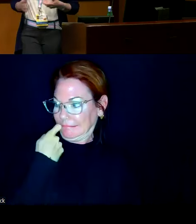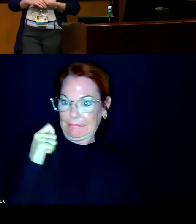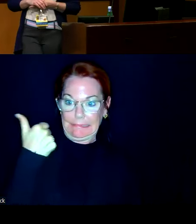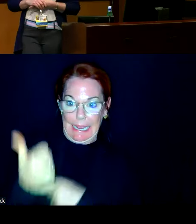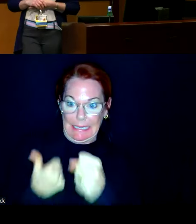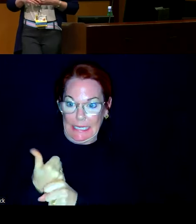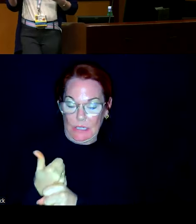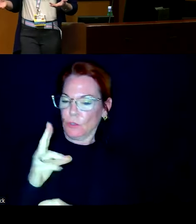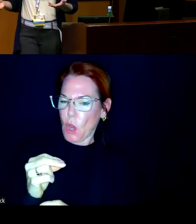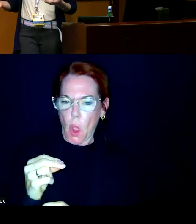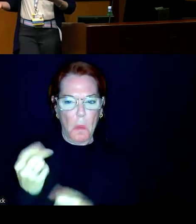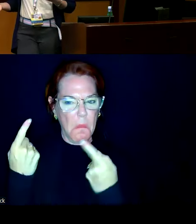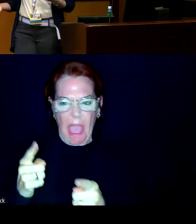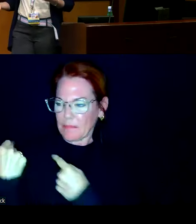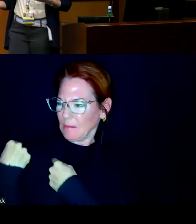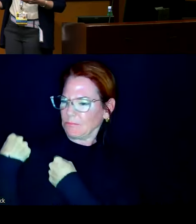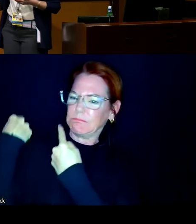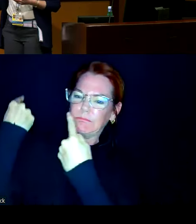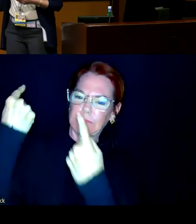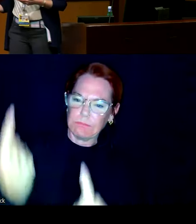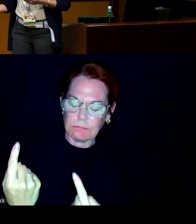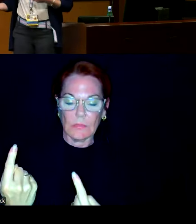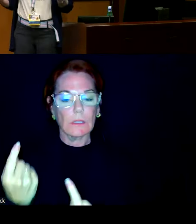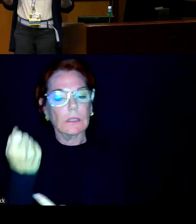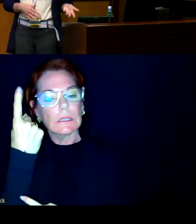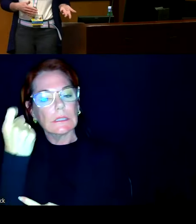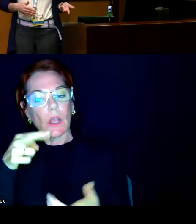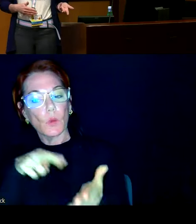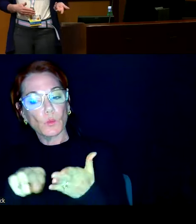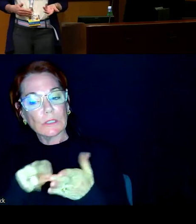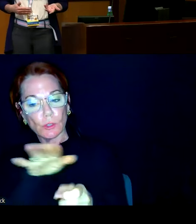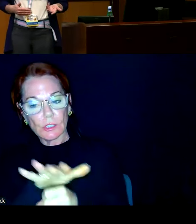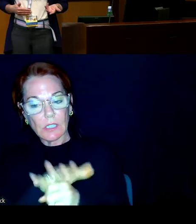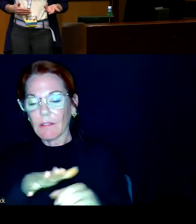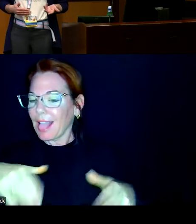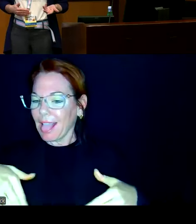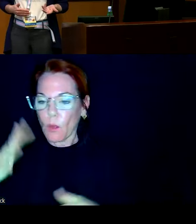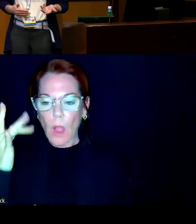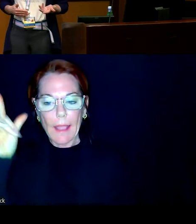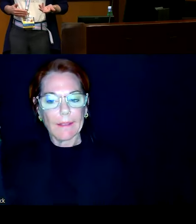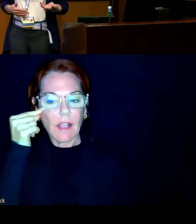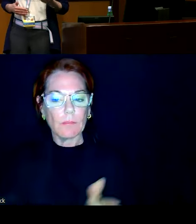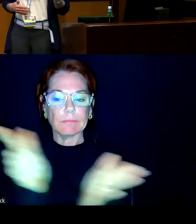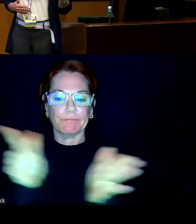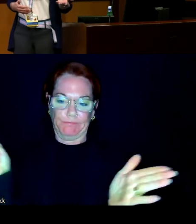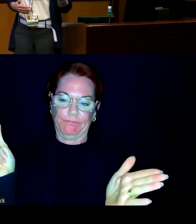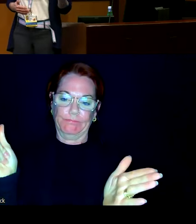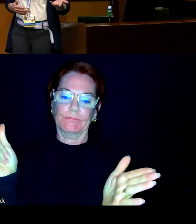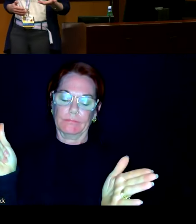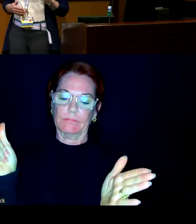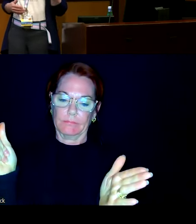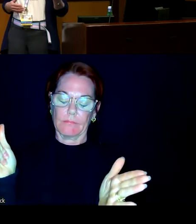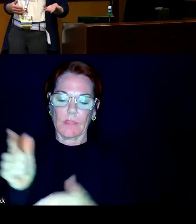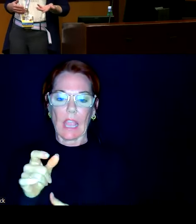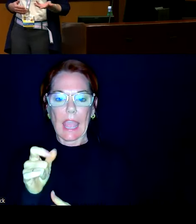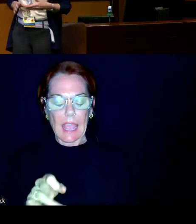for decades. We don't have enough research to back it up because the government won't let us. You know, if you look at the